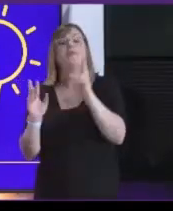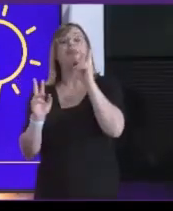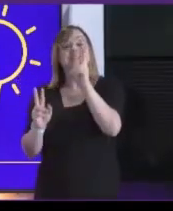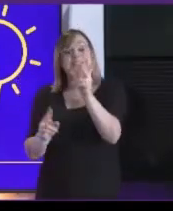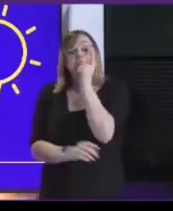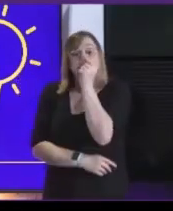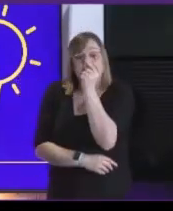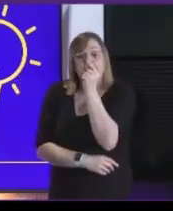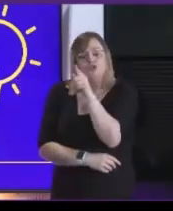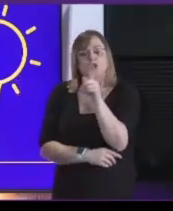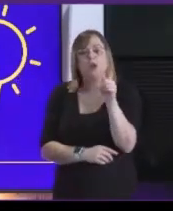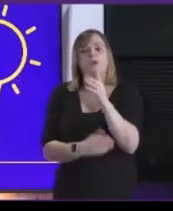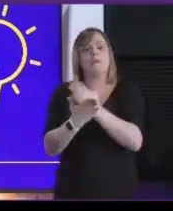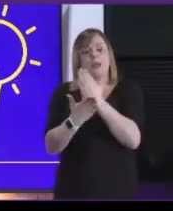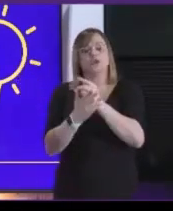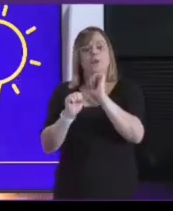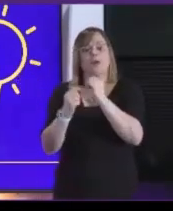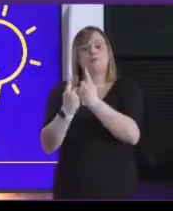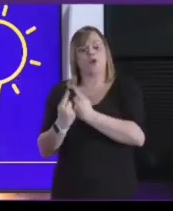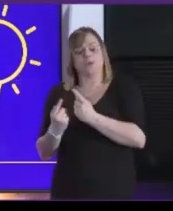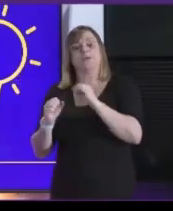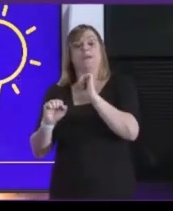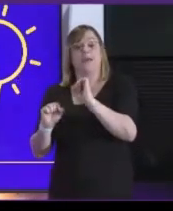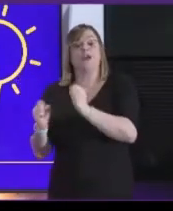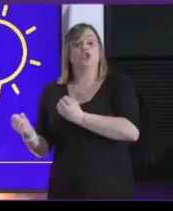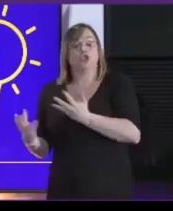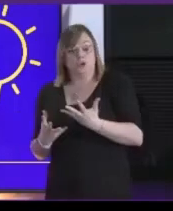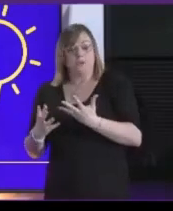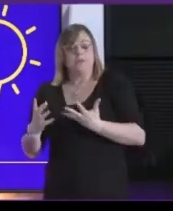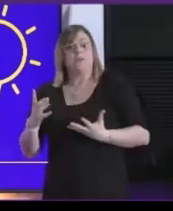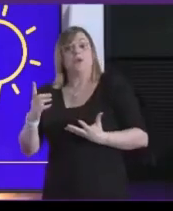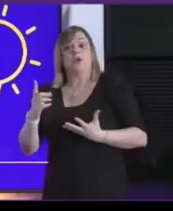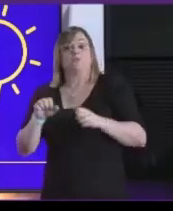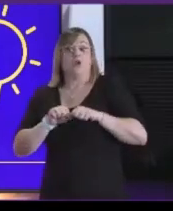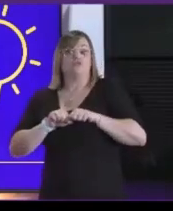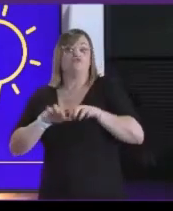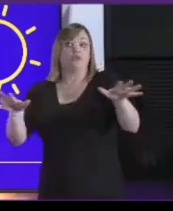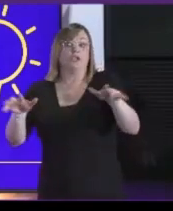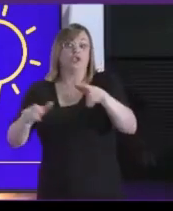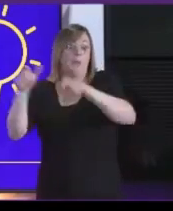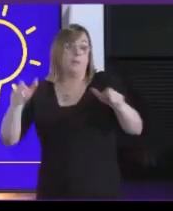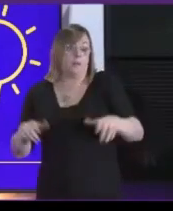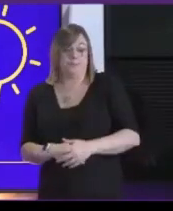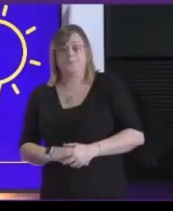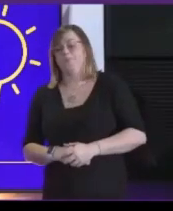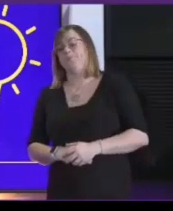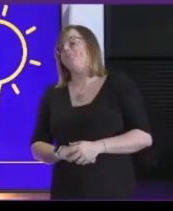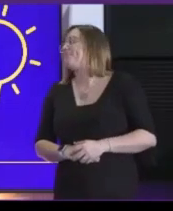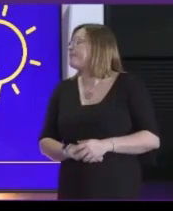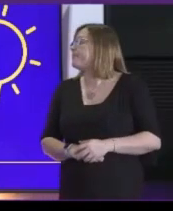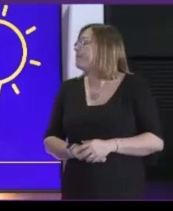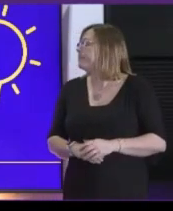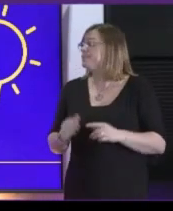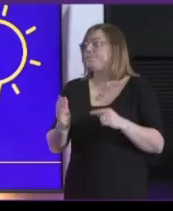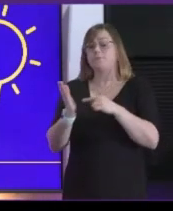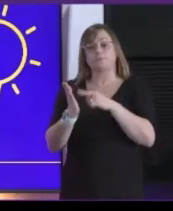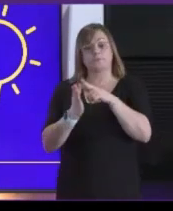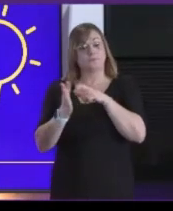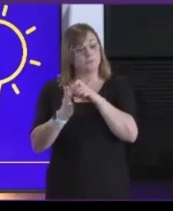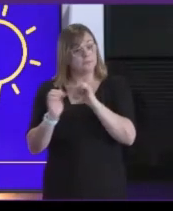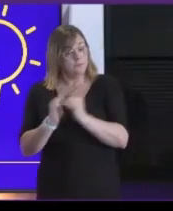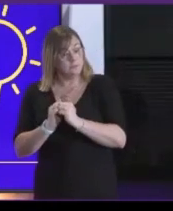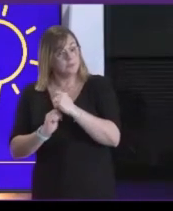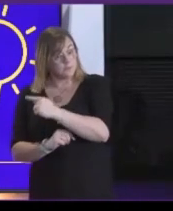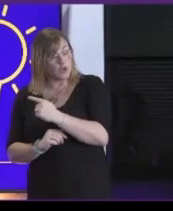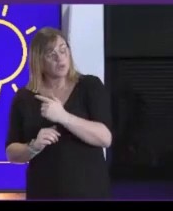of making sure that their products and services reach more people. Ted, just briefly, would you echo that in terms of